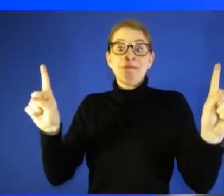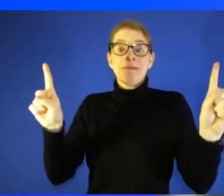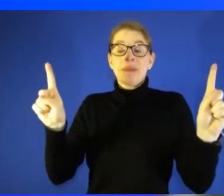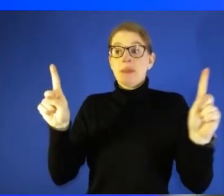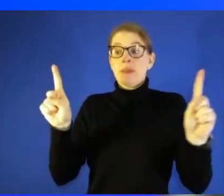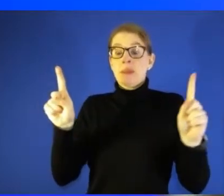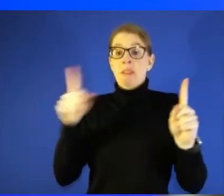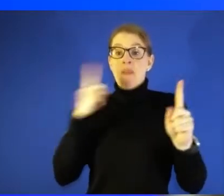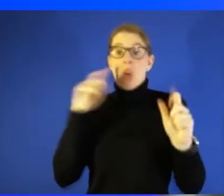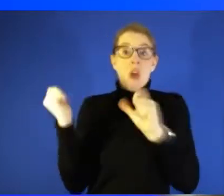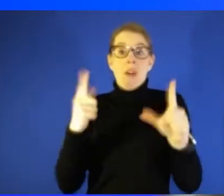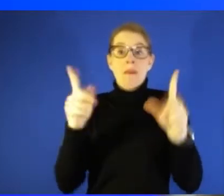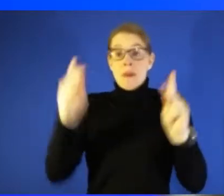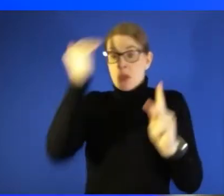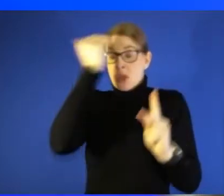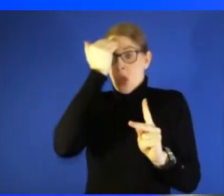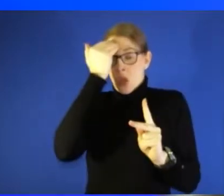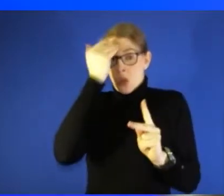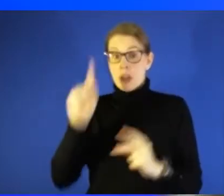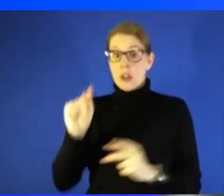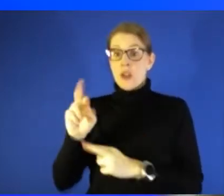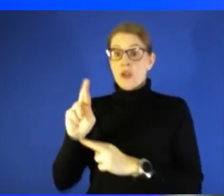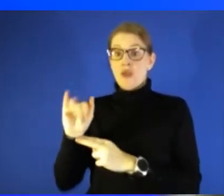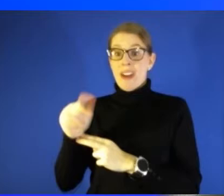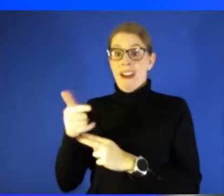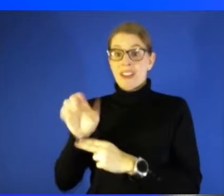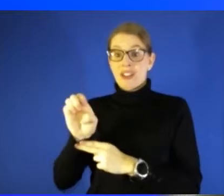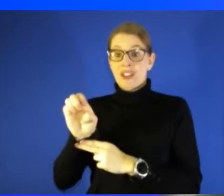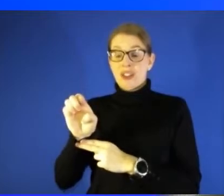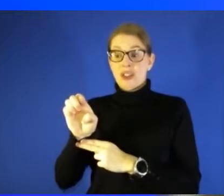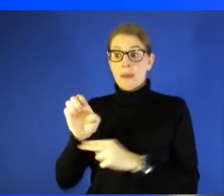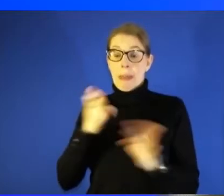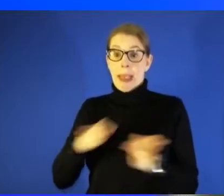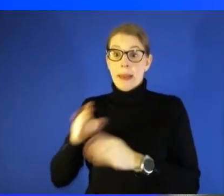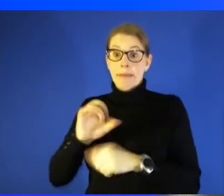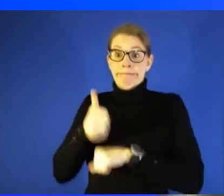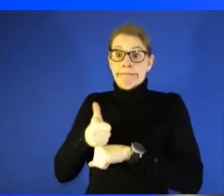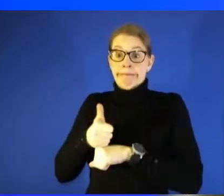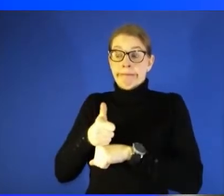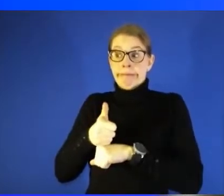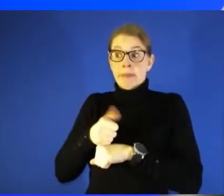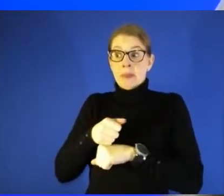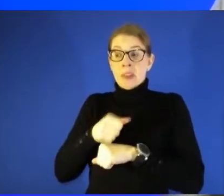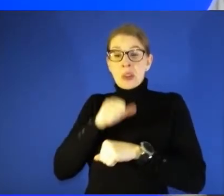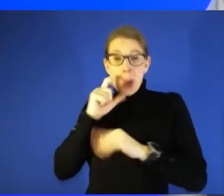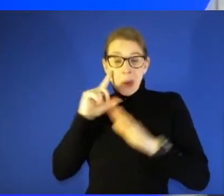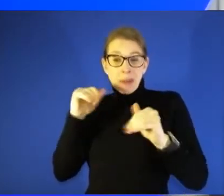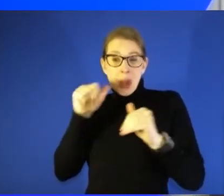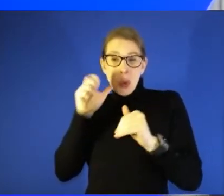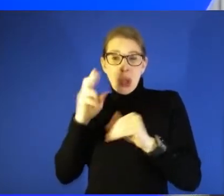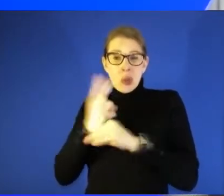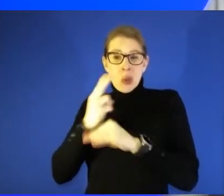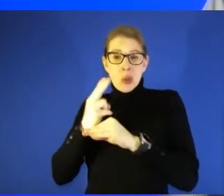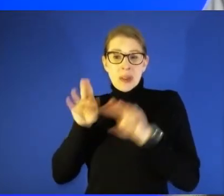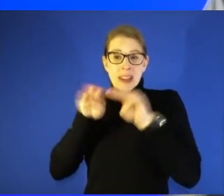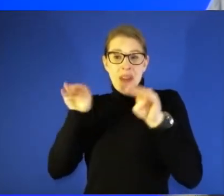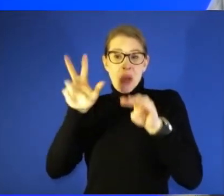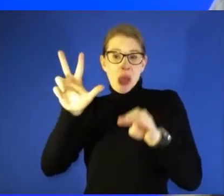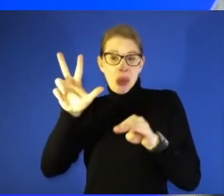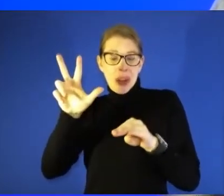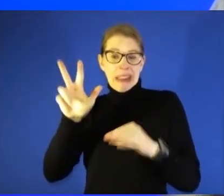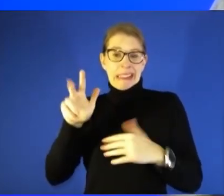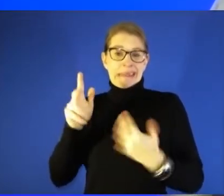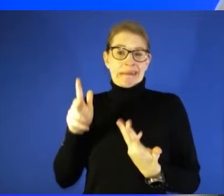and we work on that. We have those plans in place, but hope, again, and don't expect we'll ever have to use those. So there's no